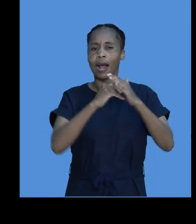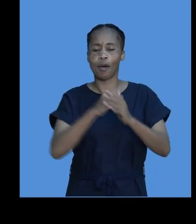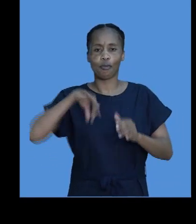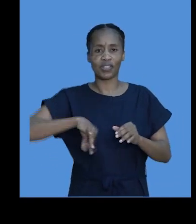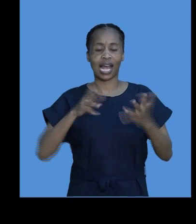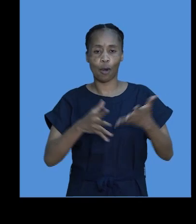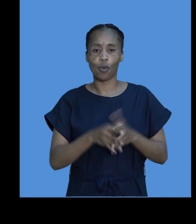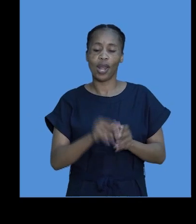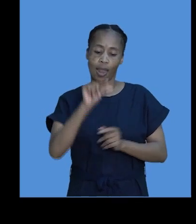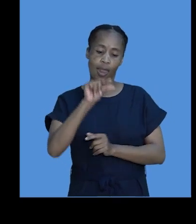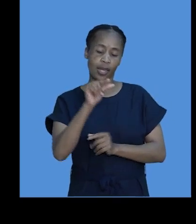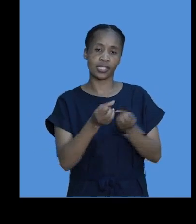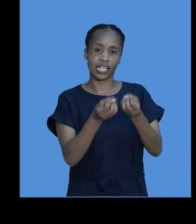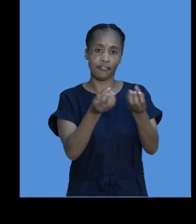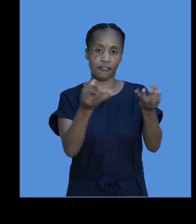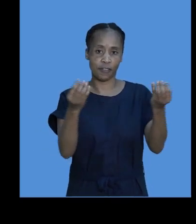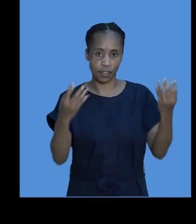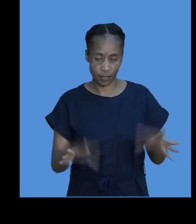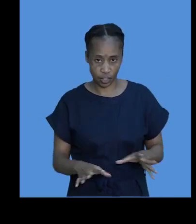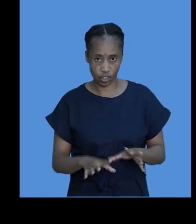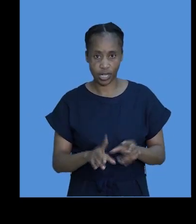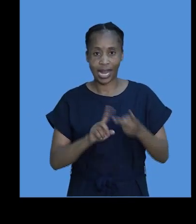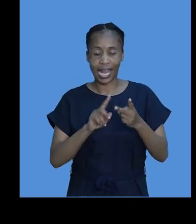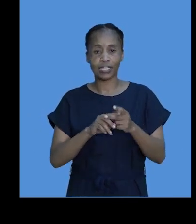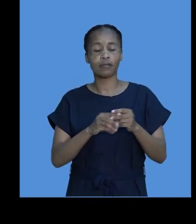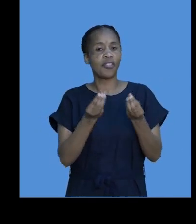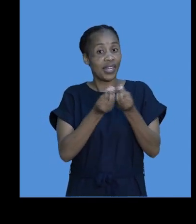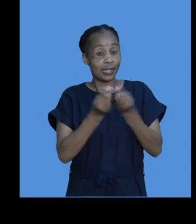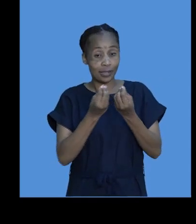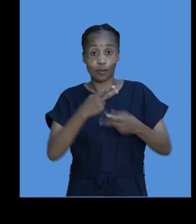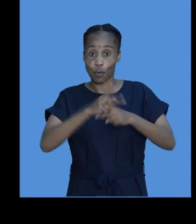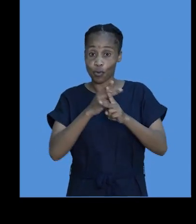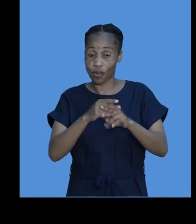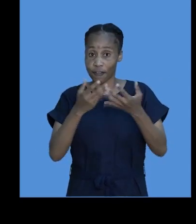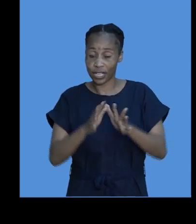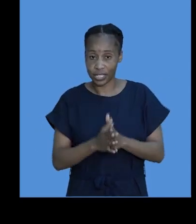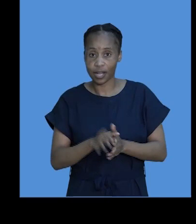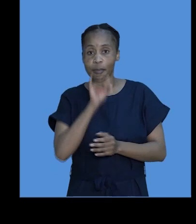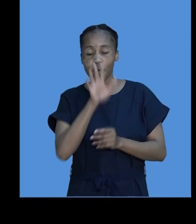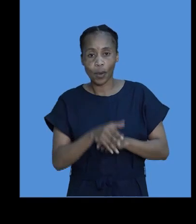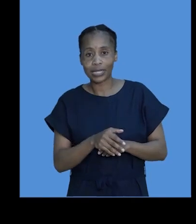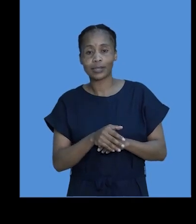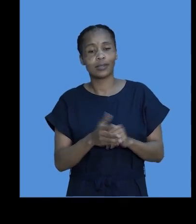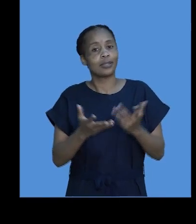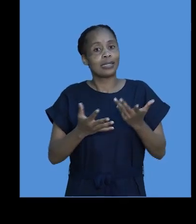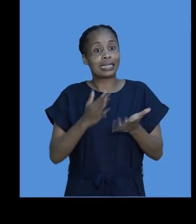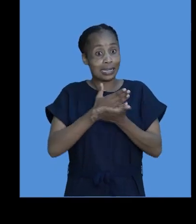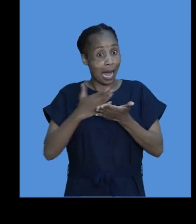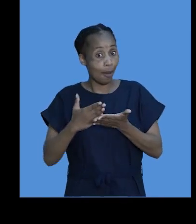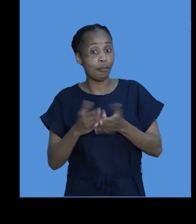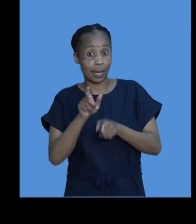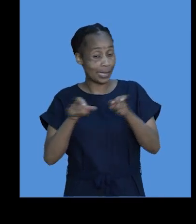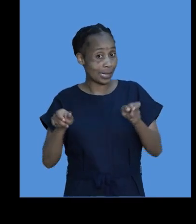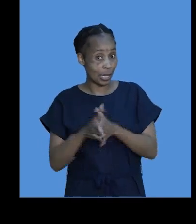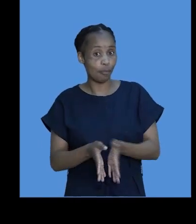and the optimal quantity of goods and services produced, which means that some consumers' needs may not be met